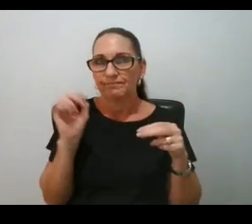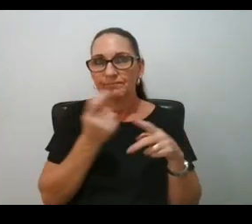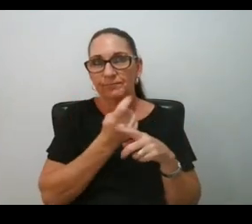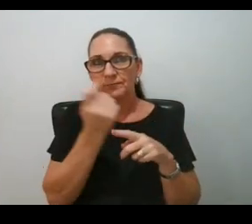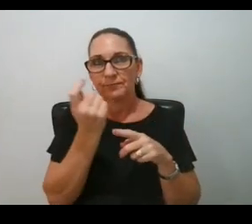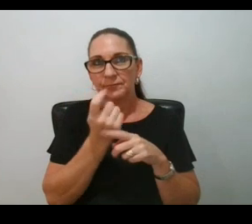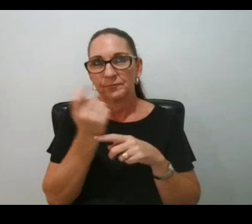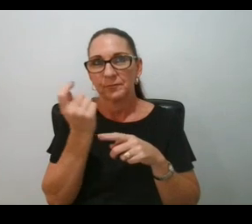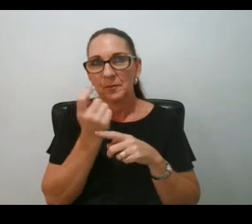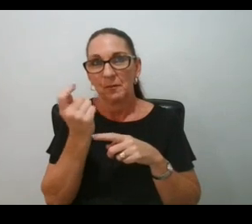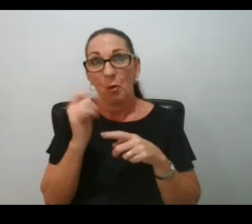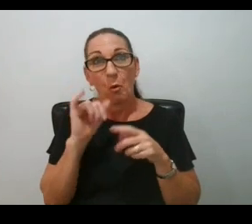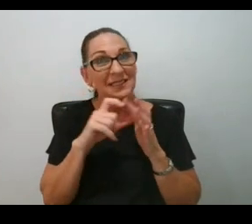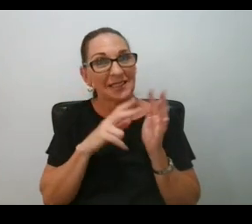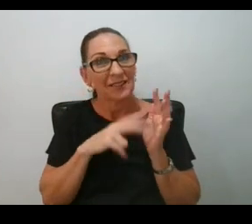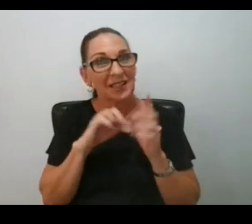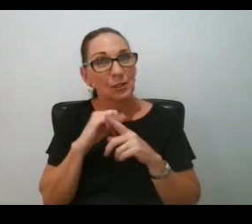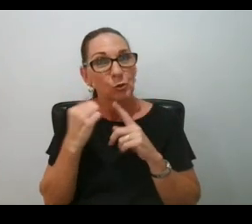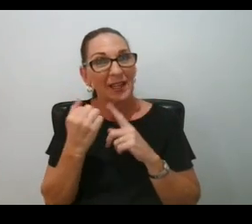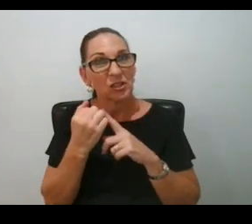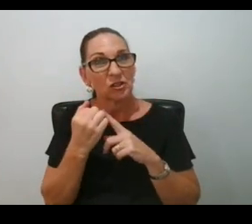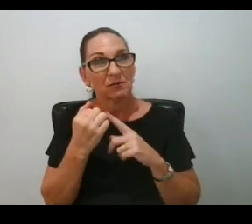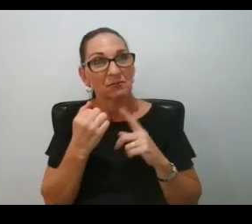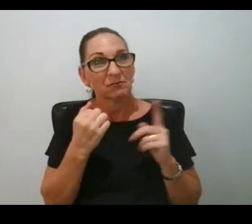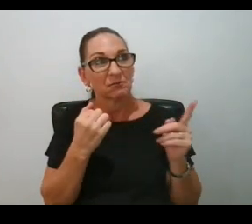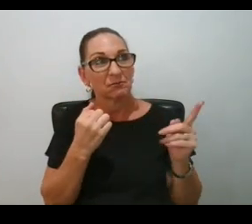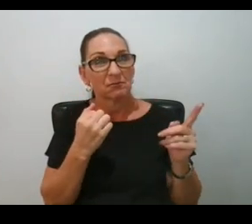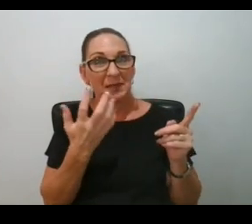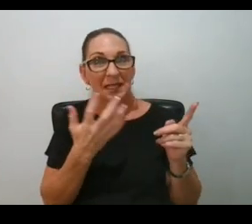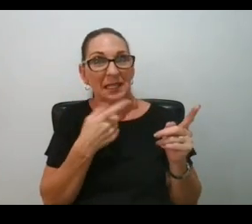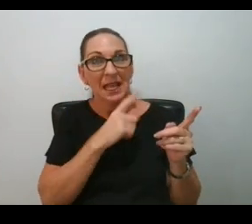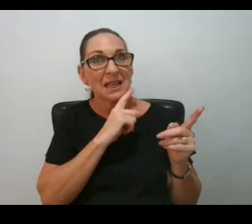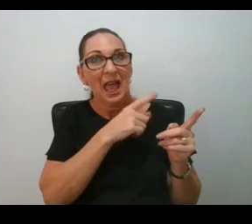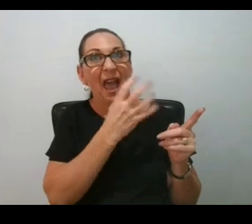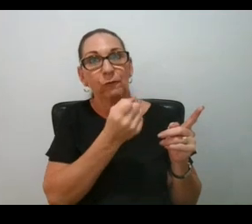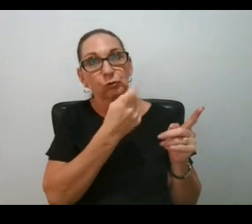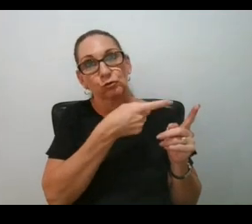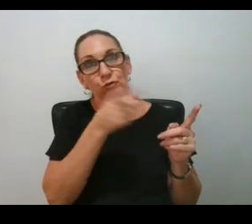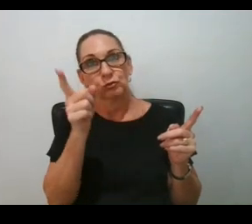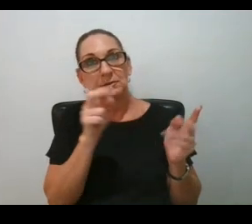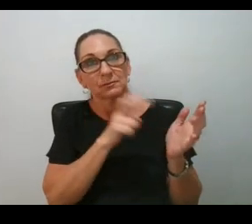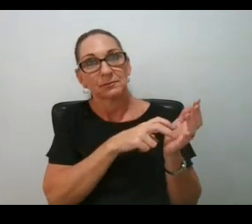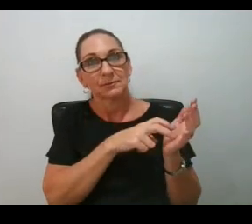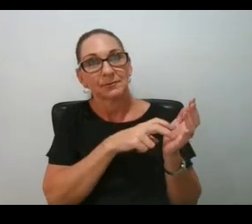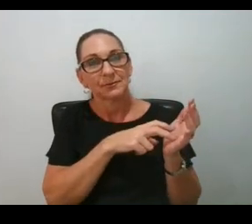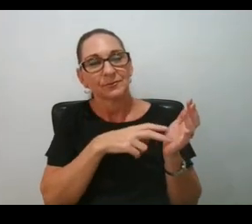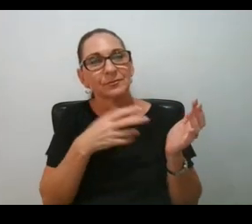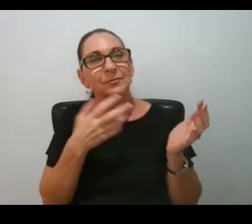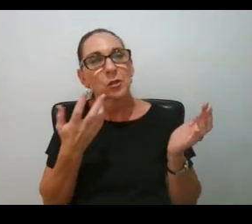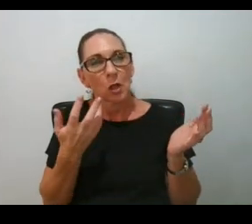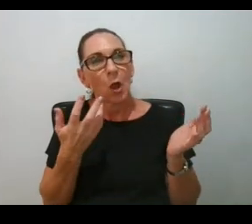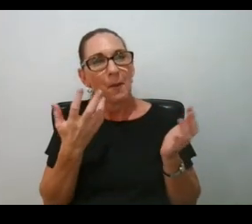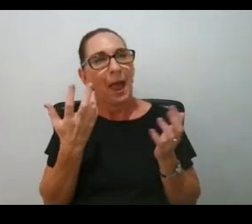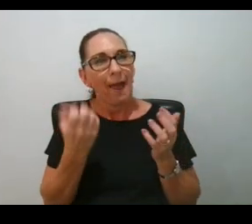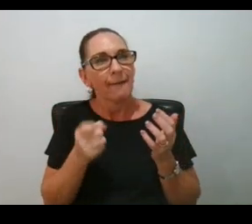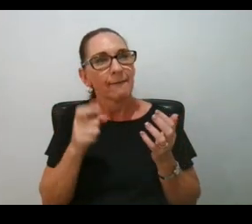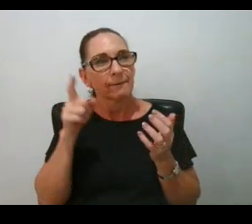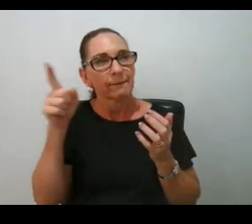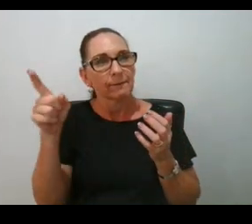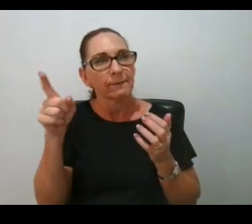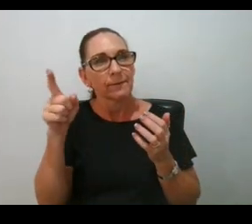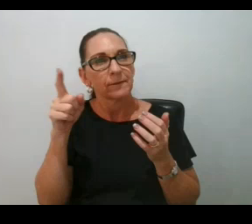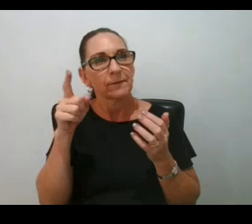pay it because they've been told they'll be hit if they don't. But there's specific legislation around guarantees that says,